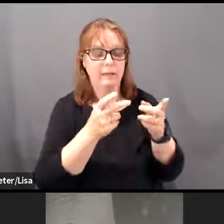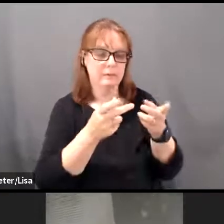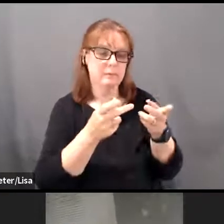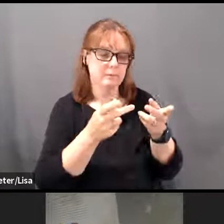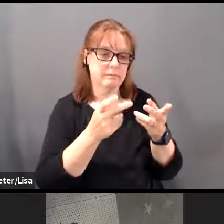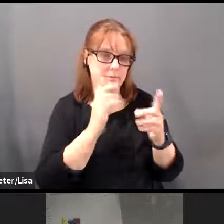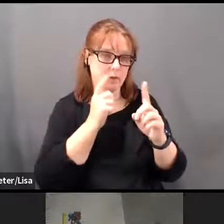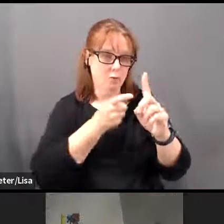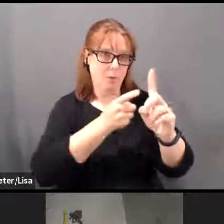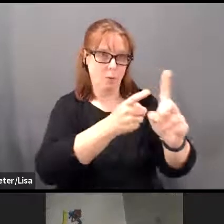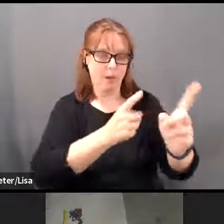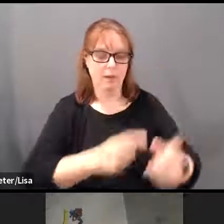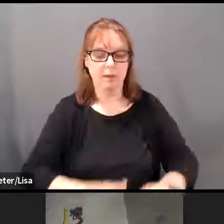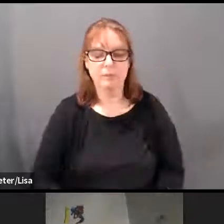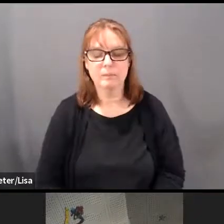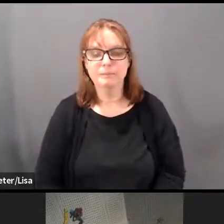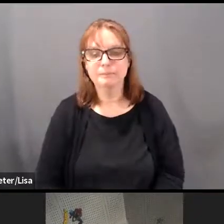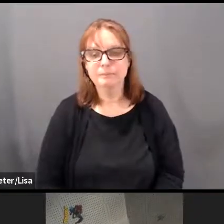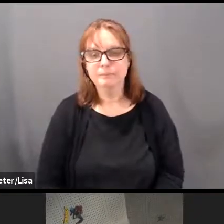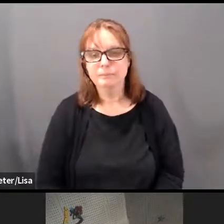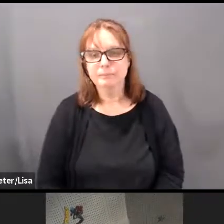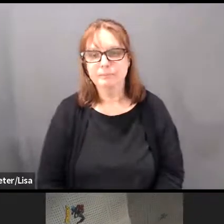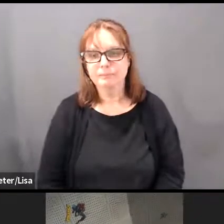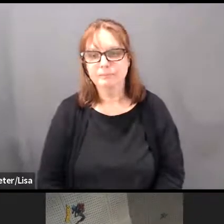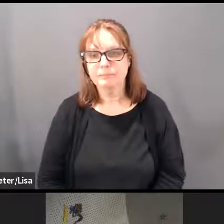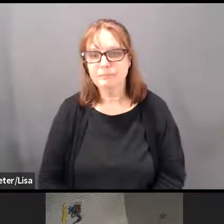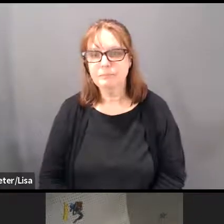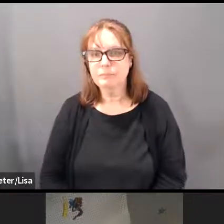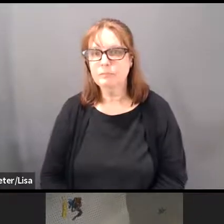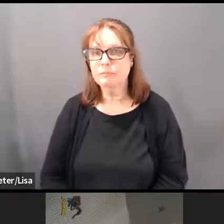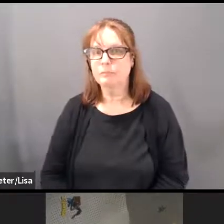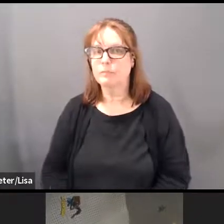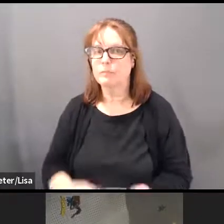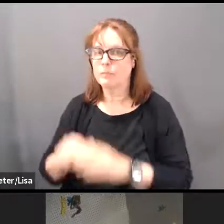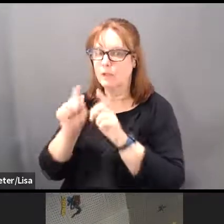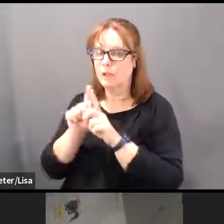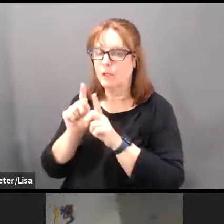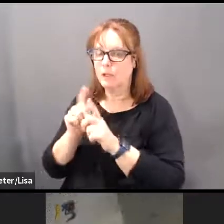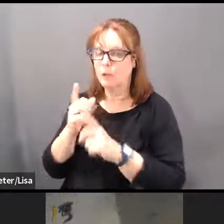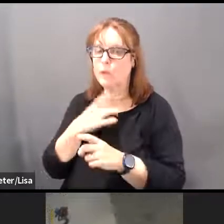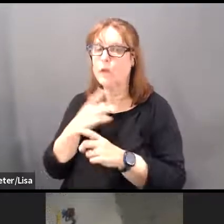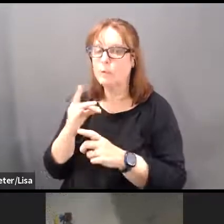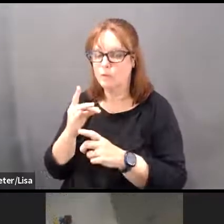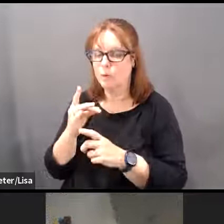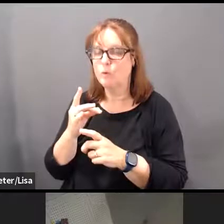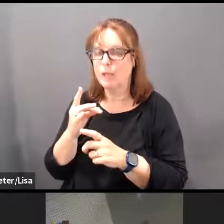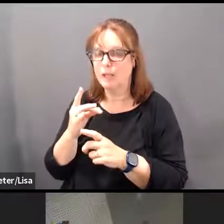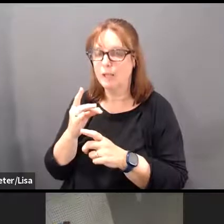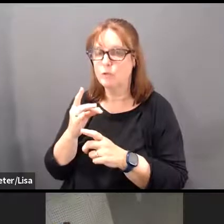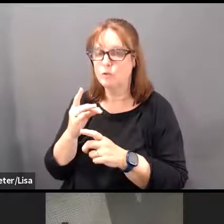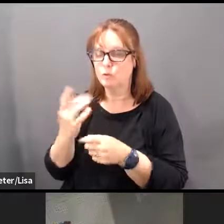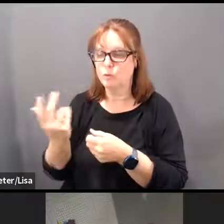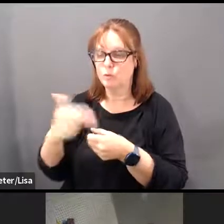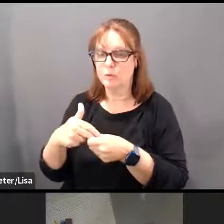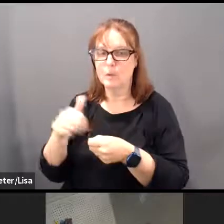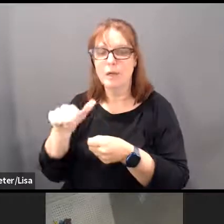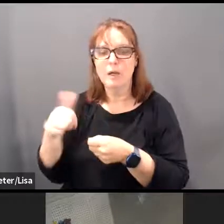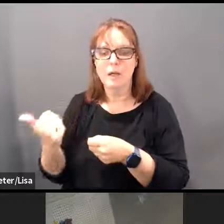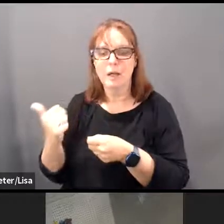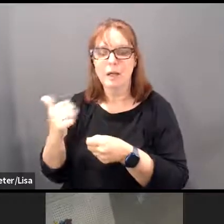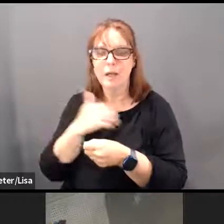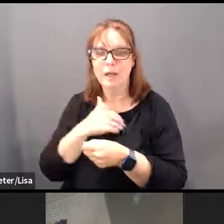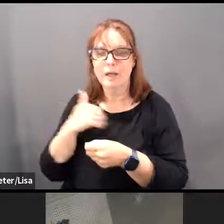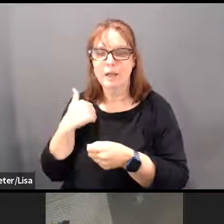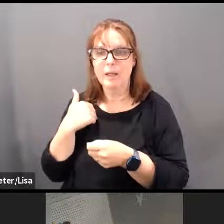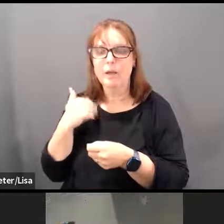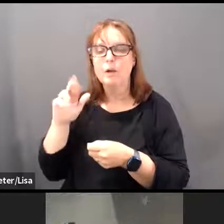All right, very good. Now I'd also like to take a second, and I'm going to bring on another member of the Rhode Island